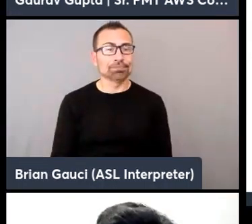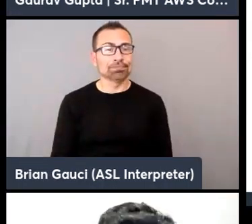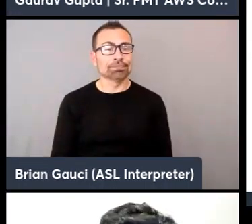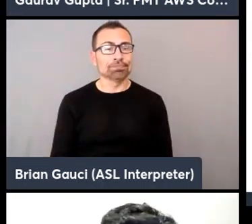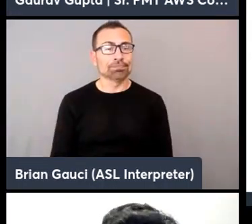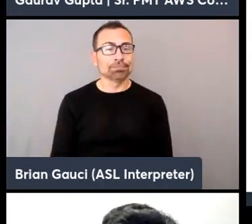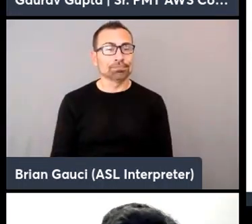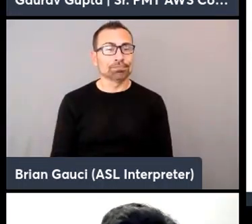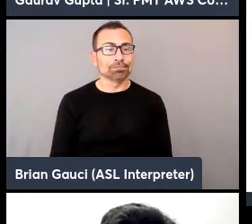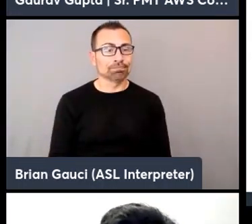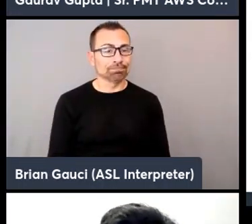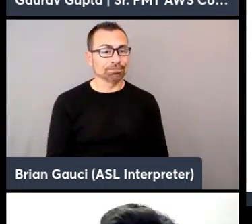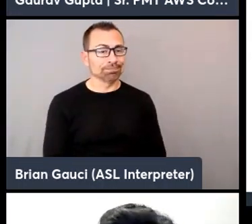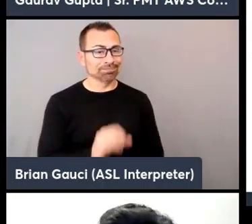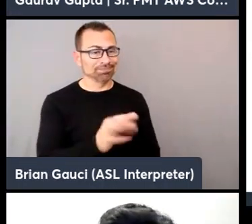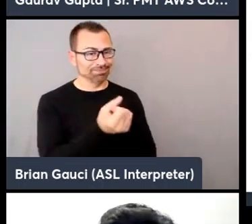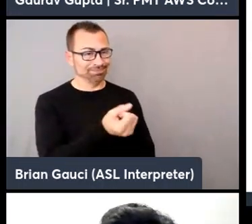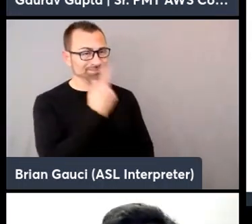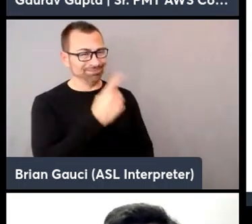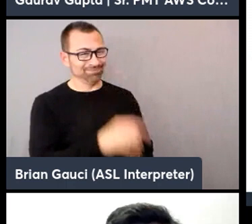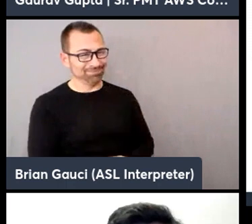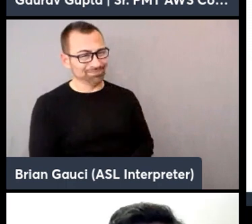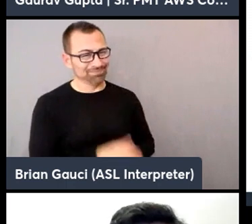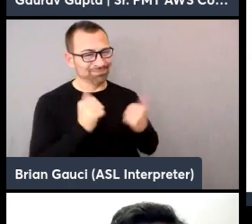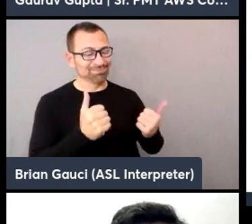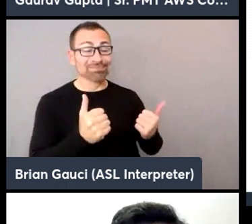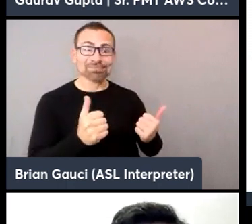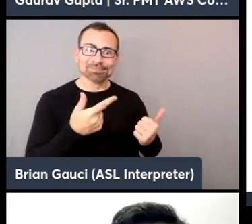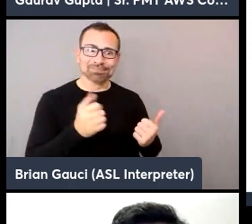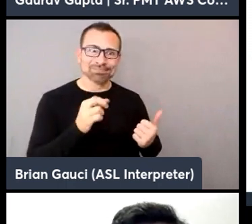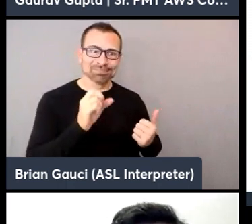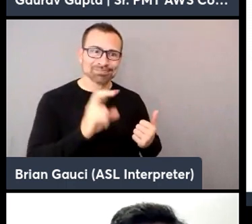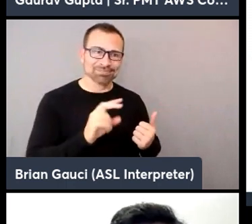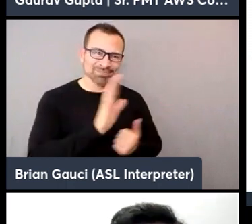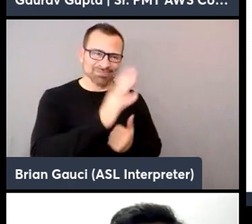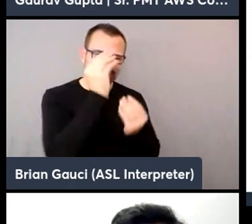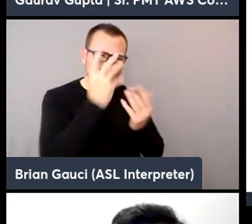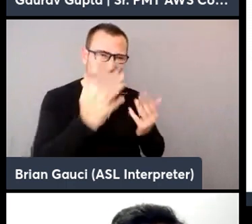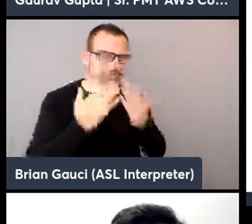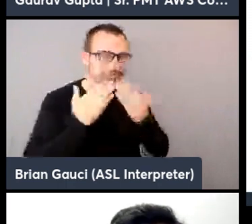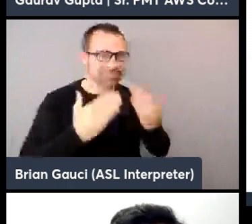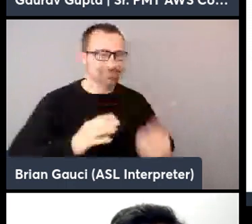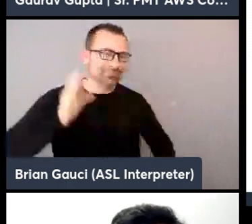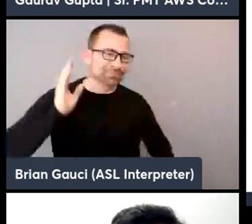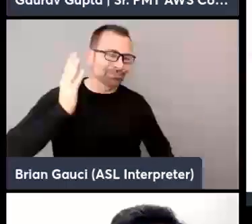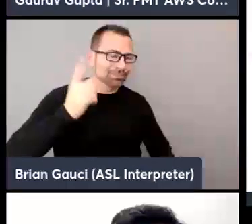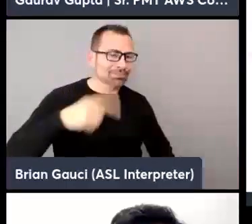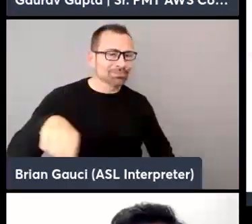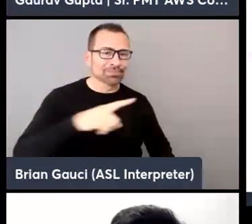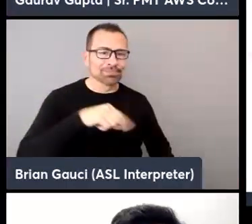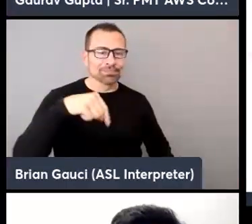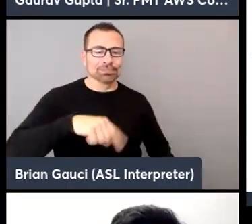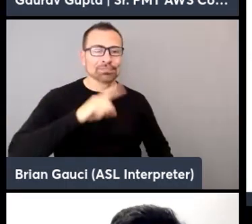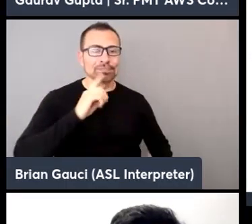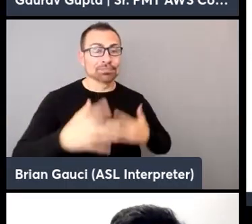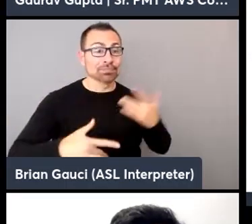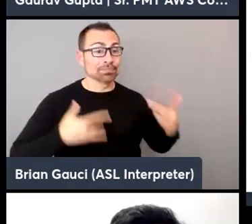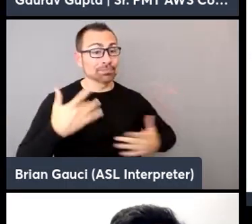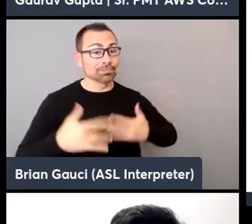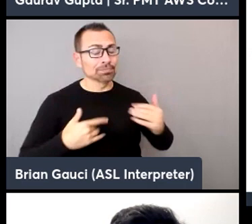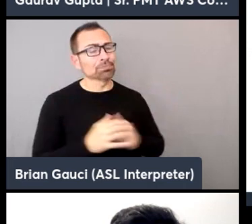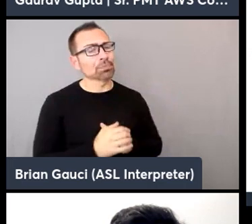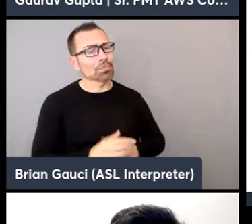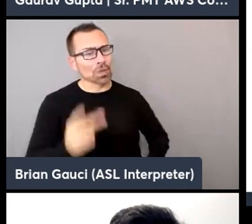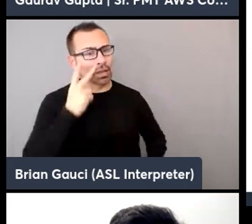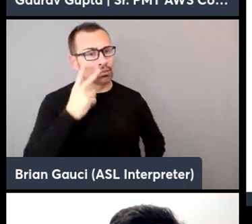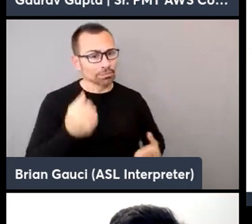Gotcha. All right, so Gaurav, thanks for all the information you shared with us. This is really exciting. I see